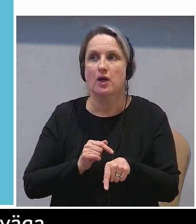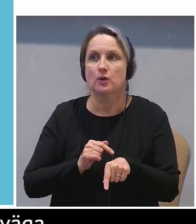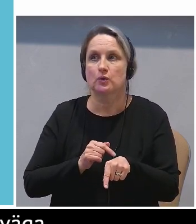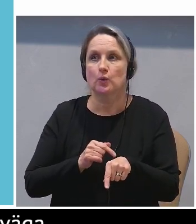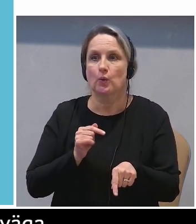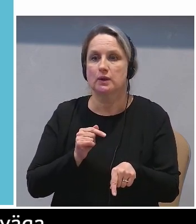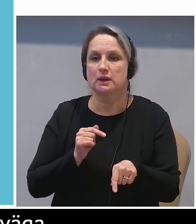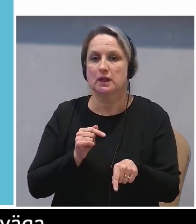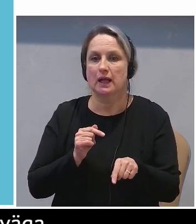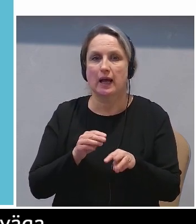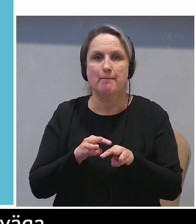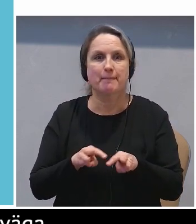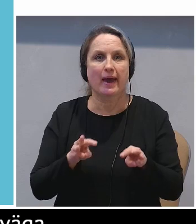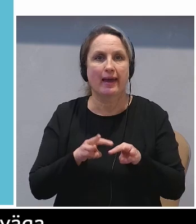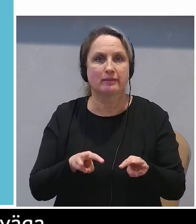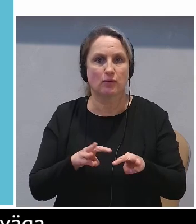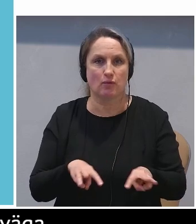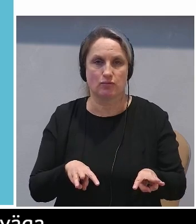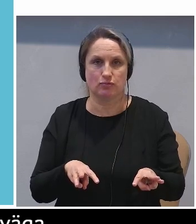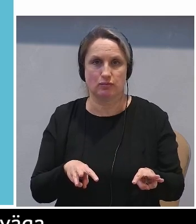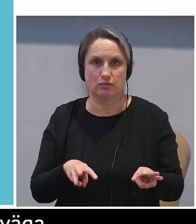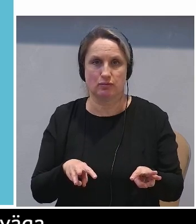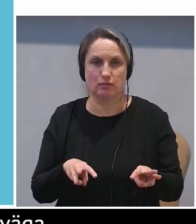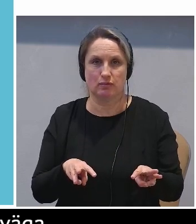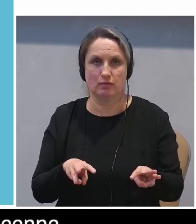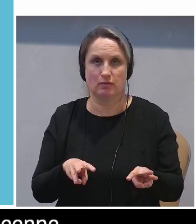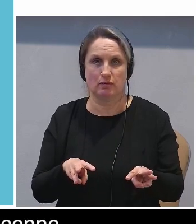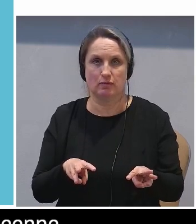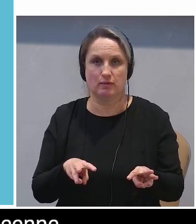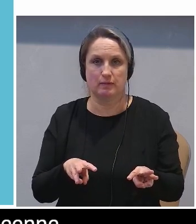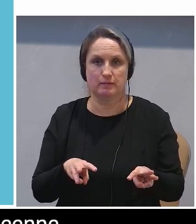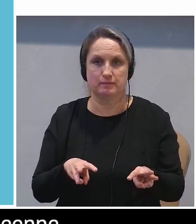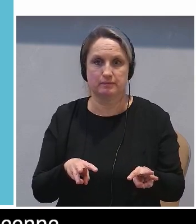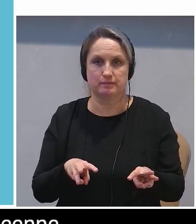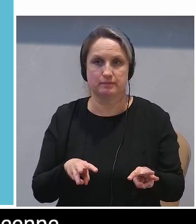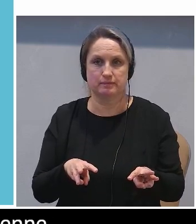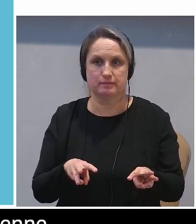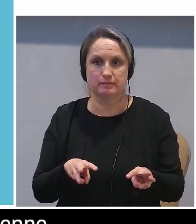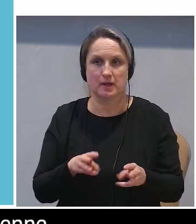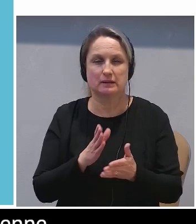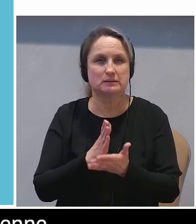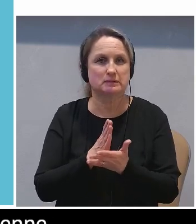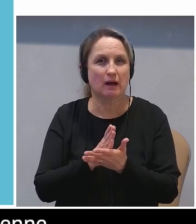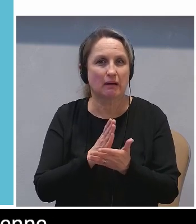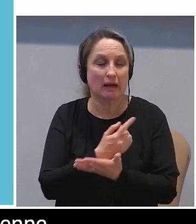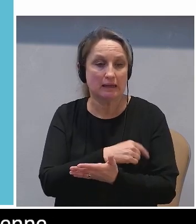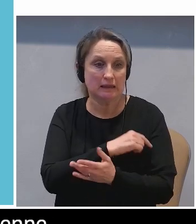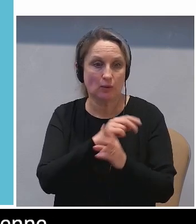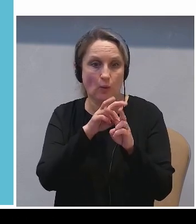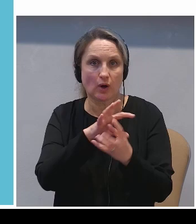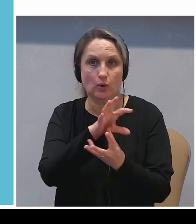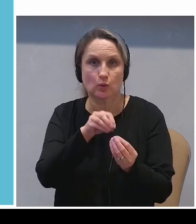outcome that is being measured by the clinical trial is not the most meaningful for the patient. So this is also something that is challenging.